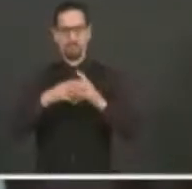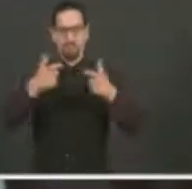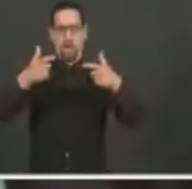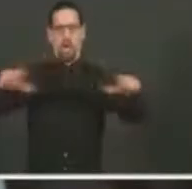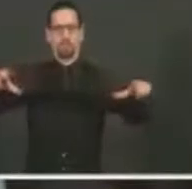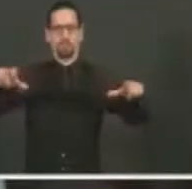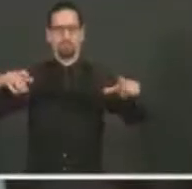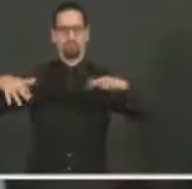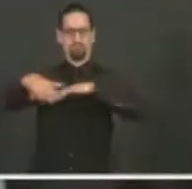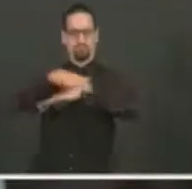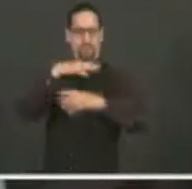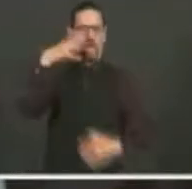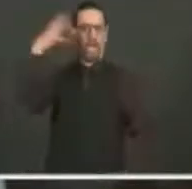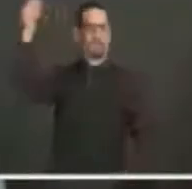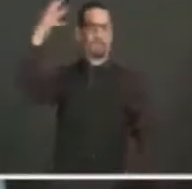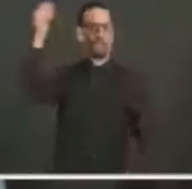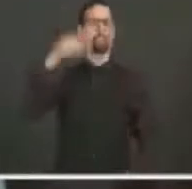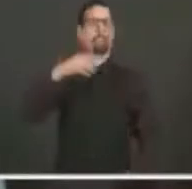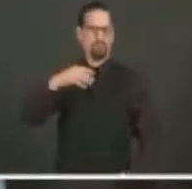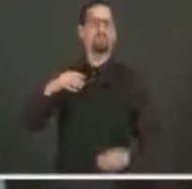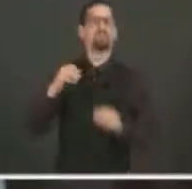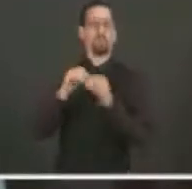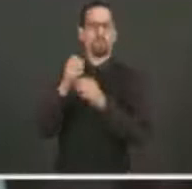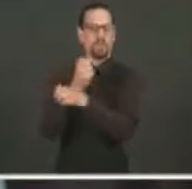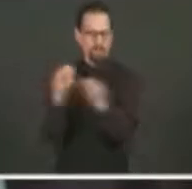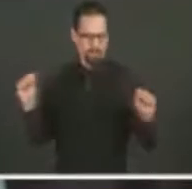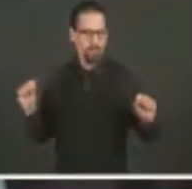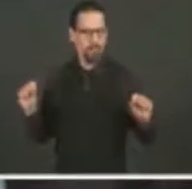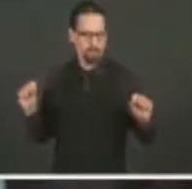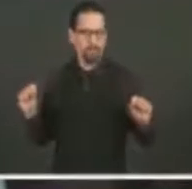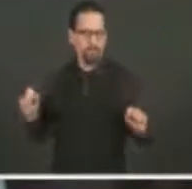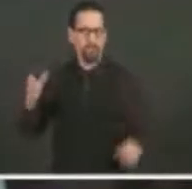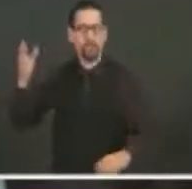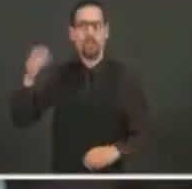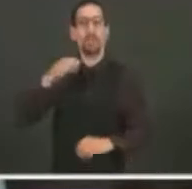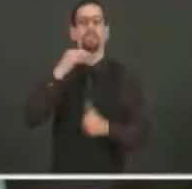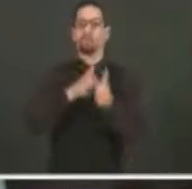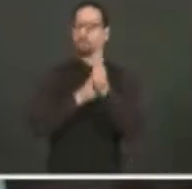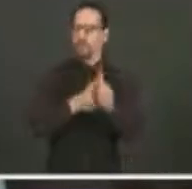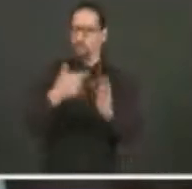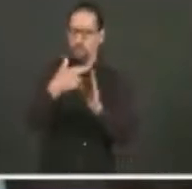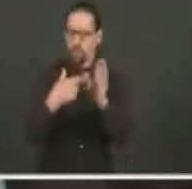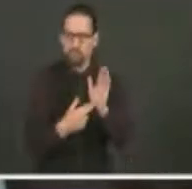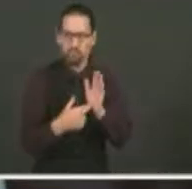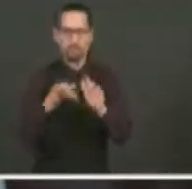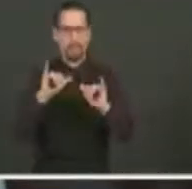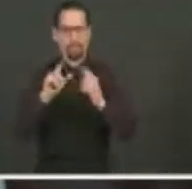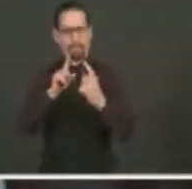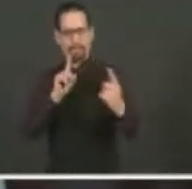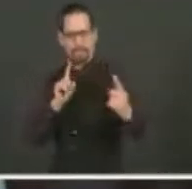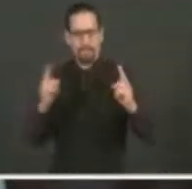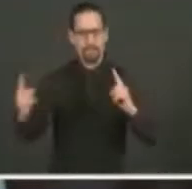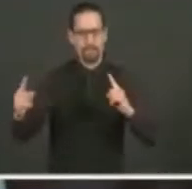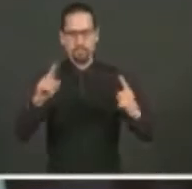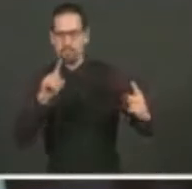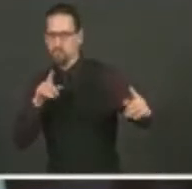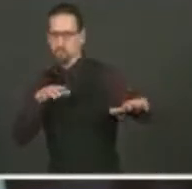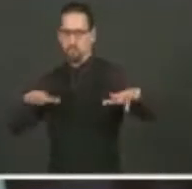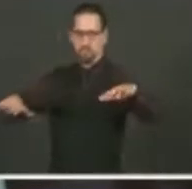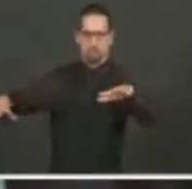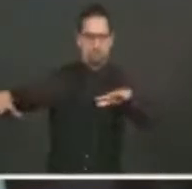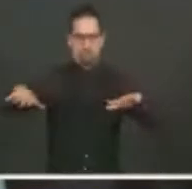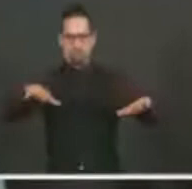outdoors safely if we maintain social distance. So to that end, in